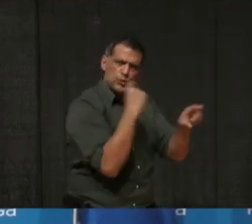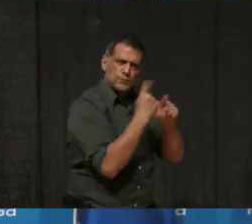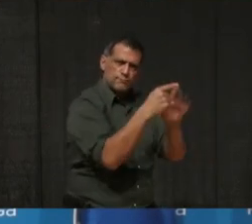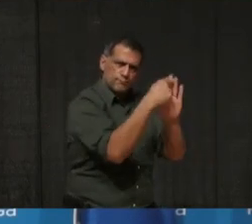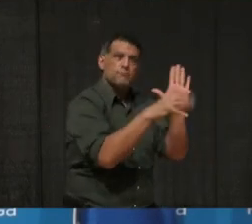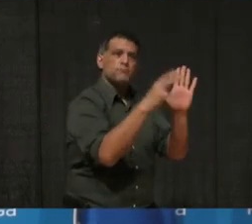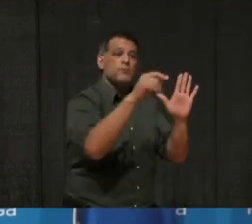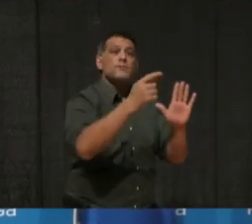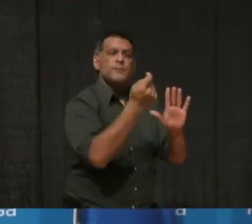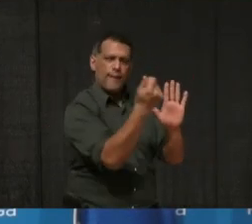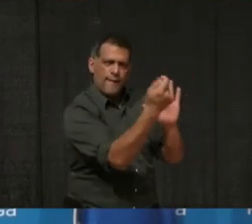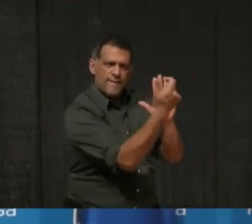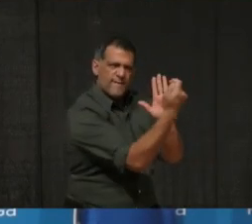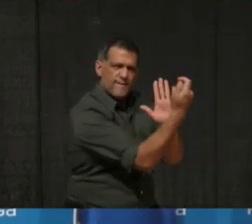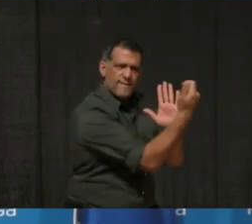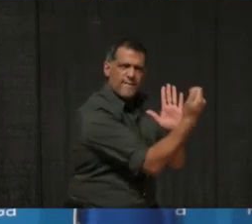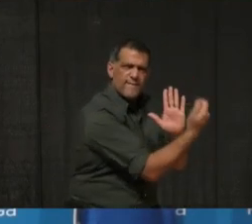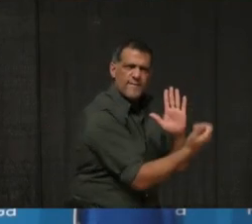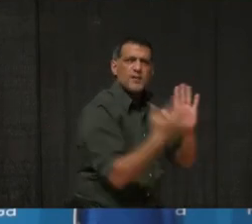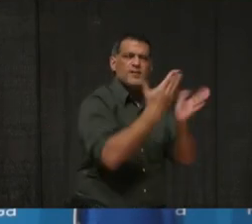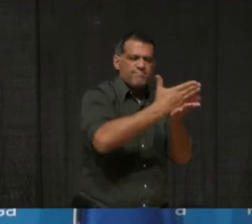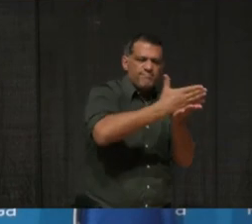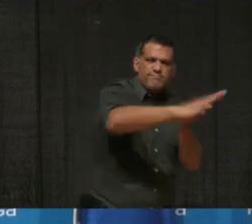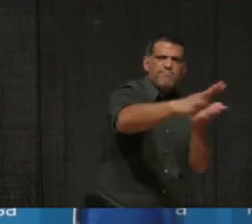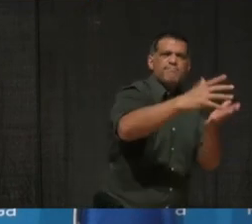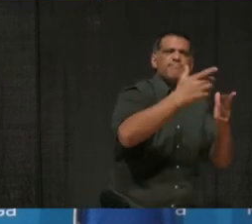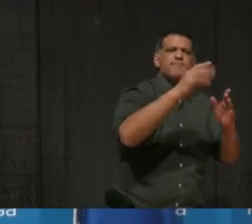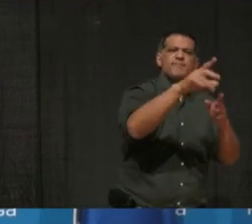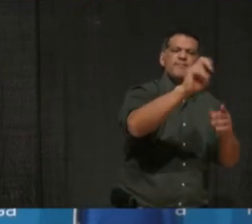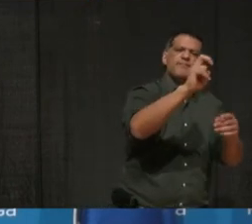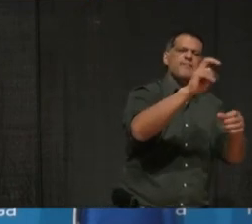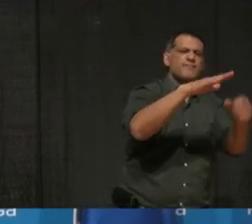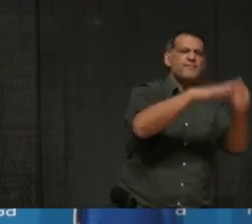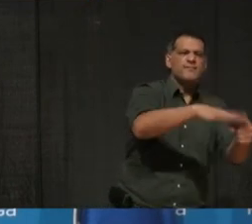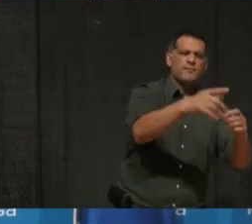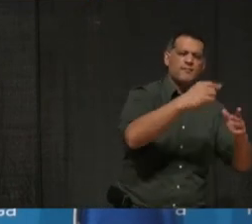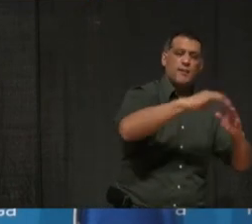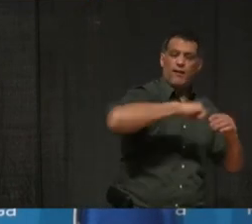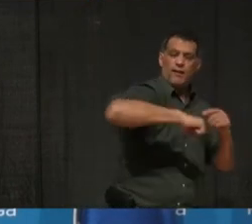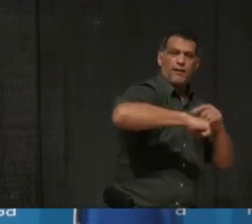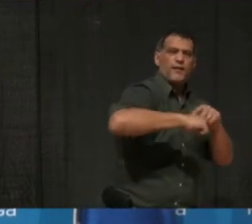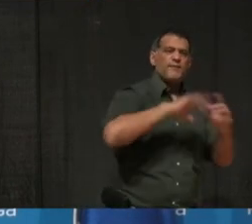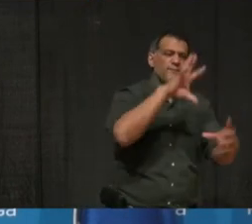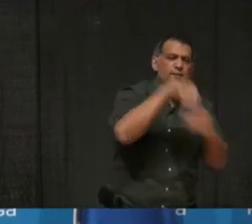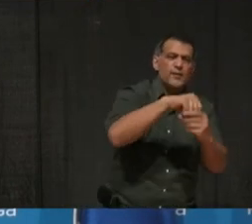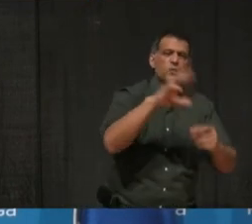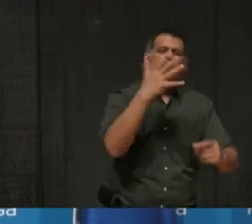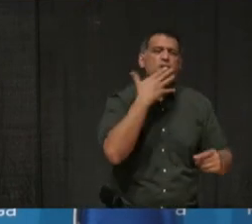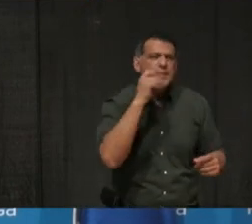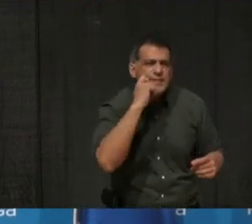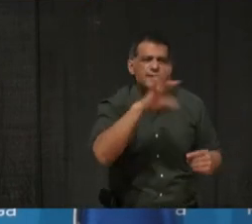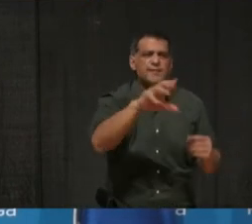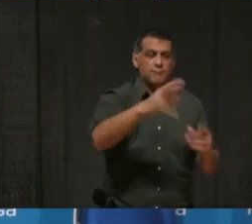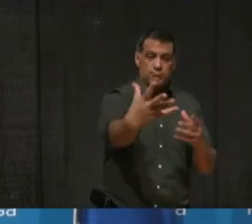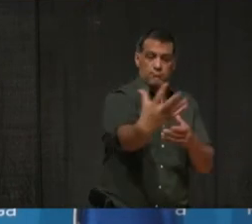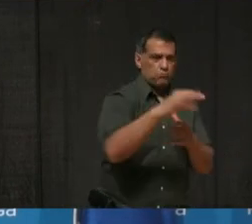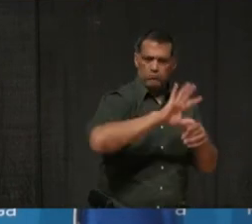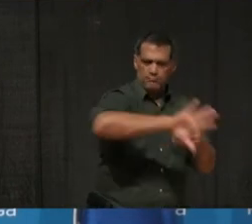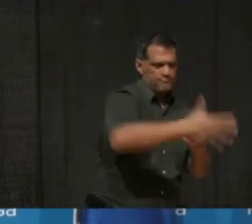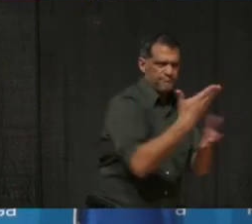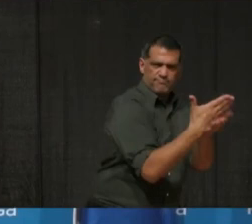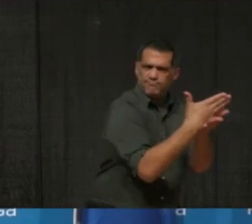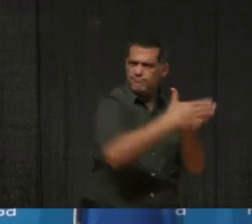and not negatively impacting racialized groups. And we're engaging our Black employees in a series